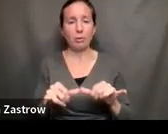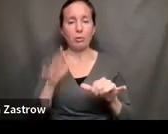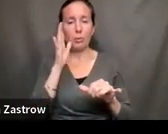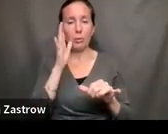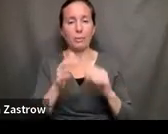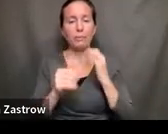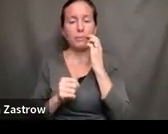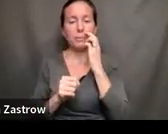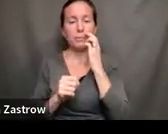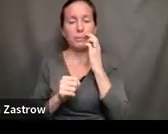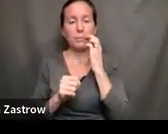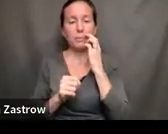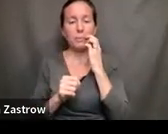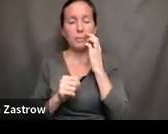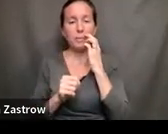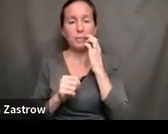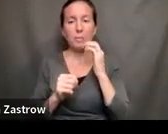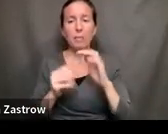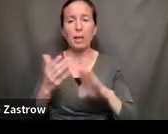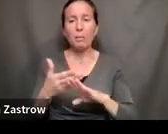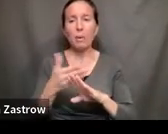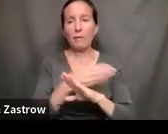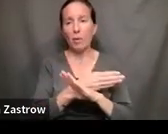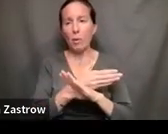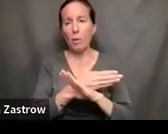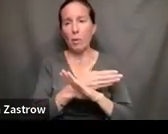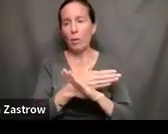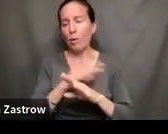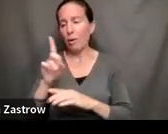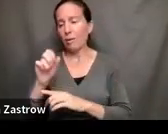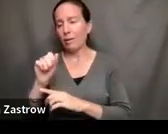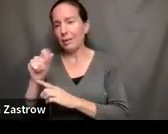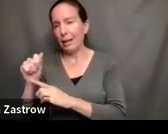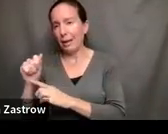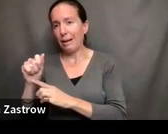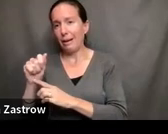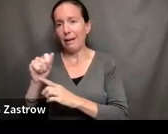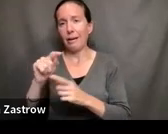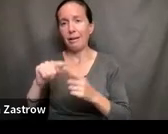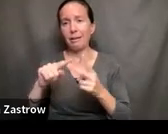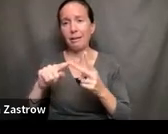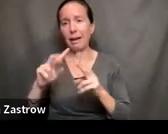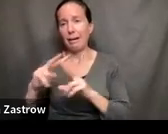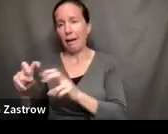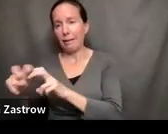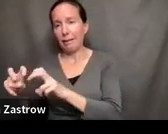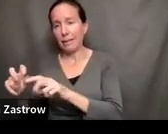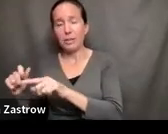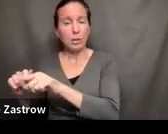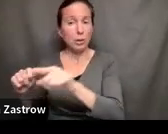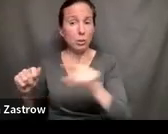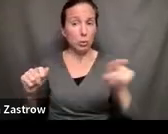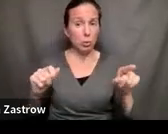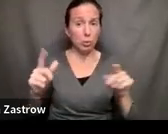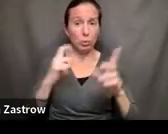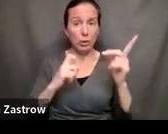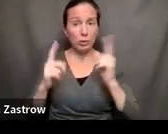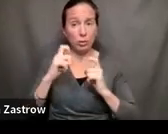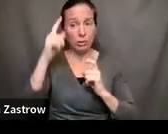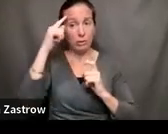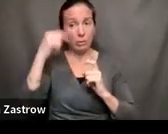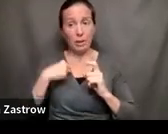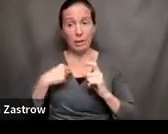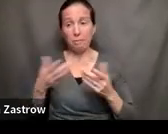So before we get to actual data collection and analysis, do we have any questions?